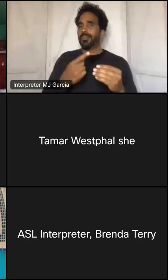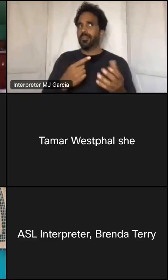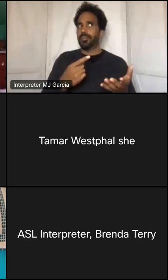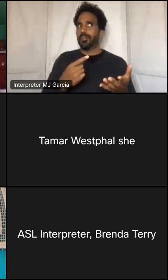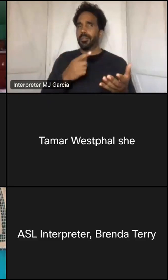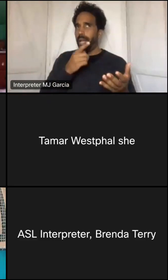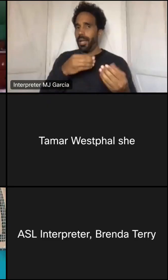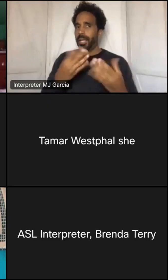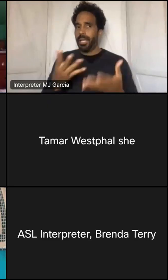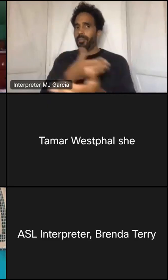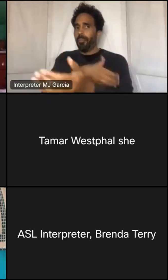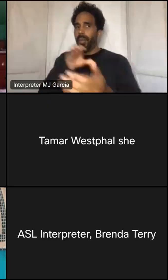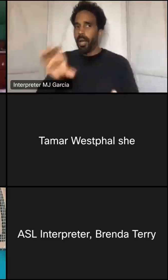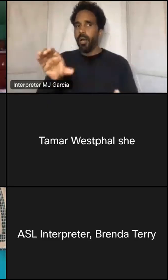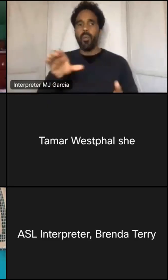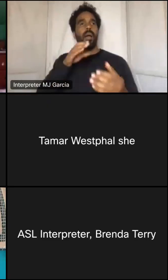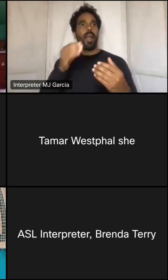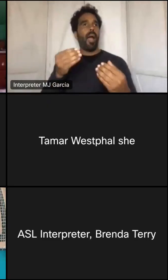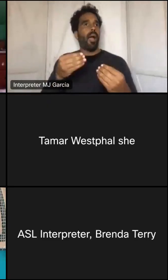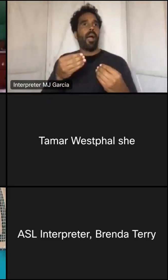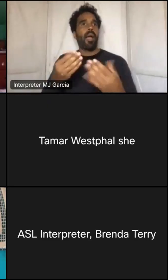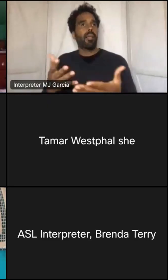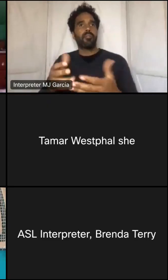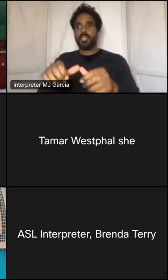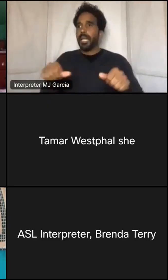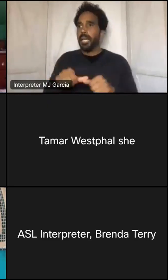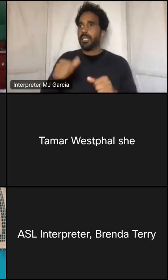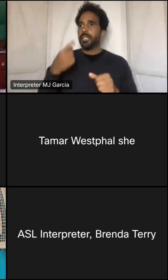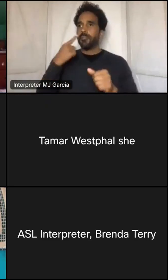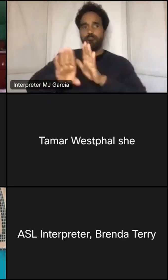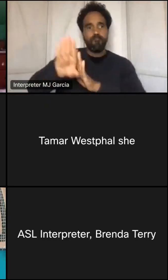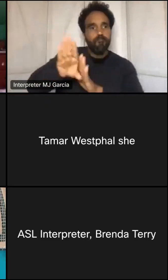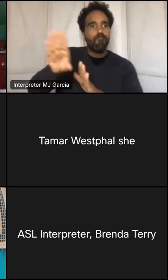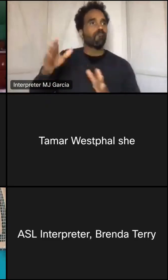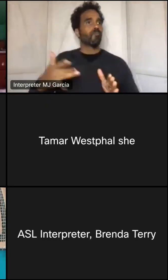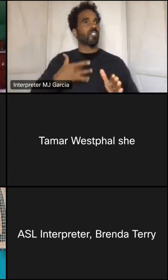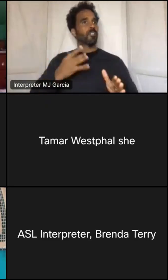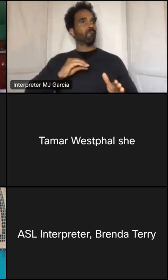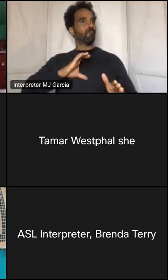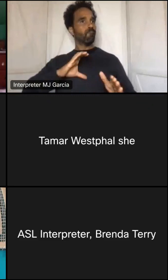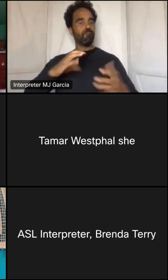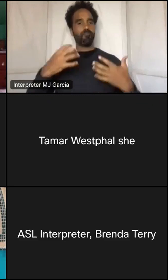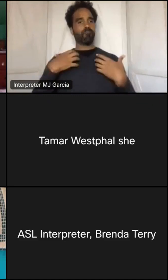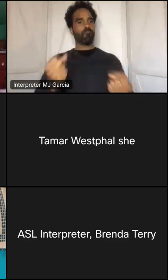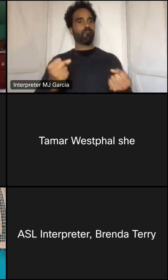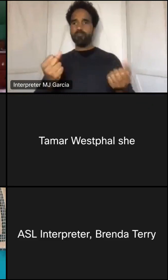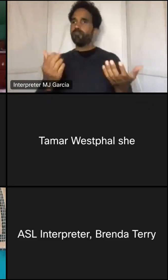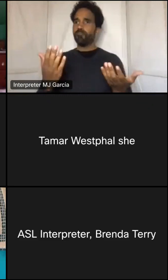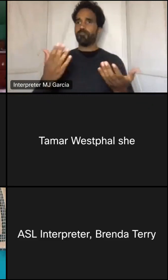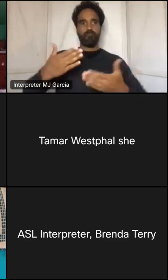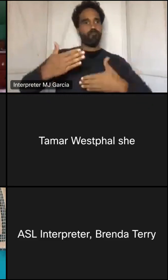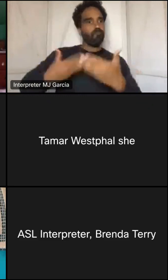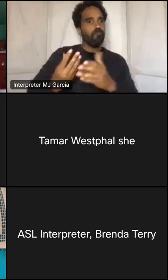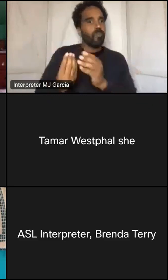or try to create a space where I could be empowered or exercise this confidence that I had developed in this summer